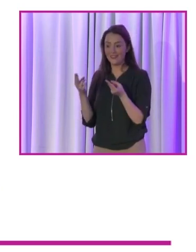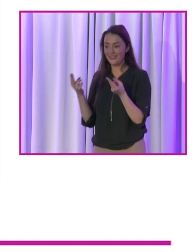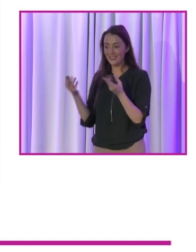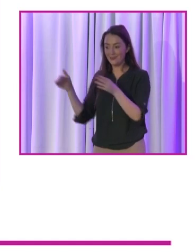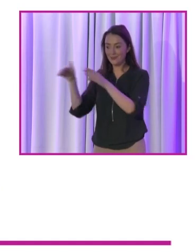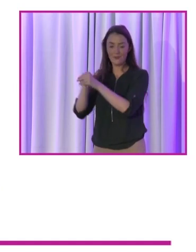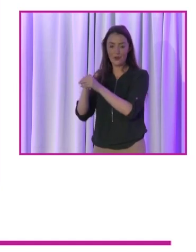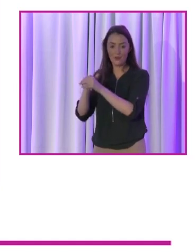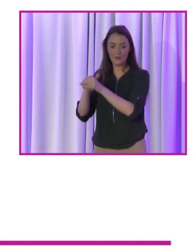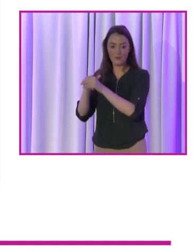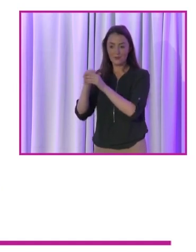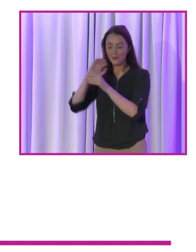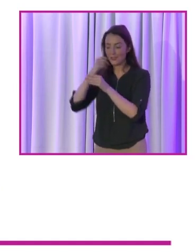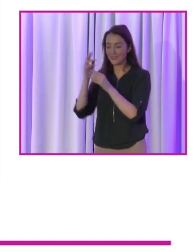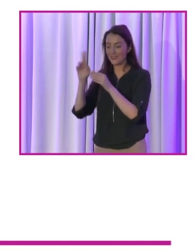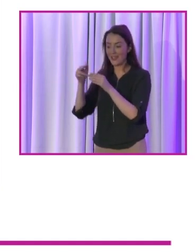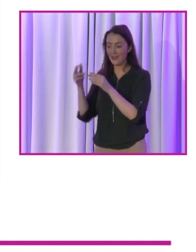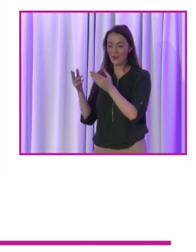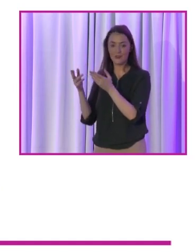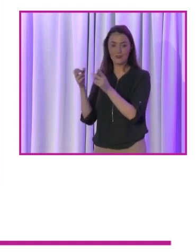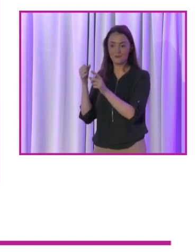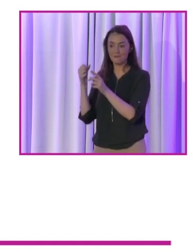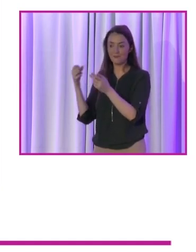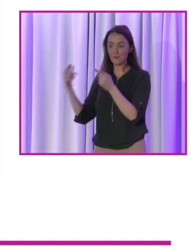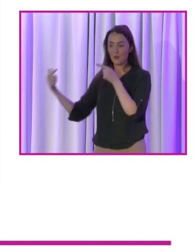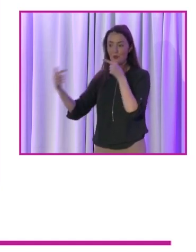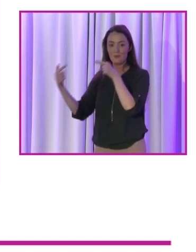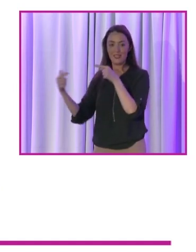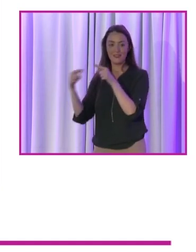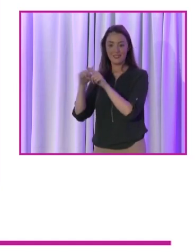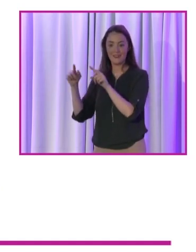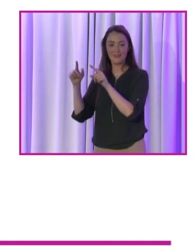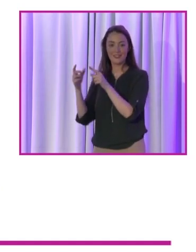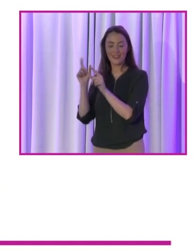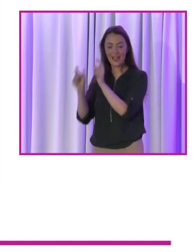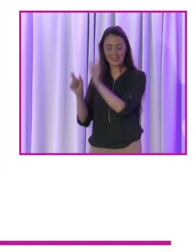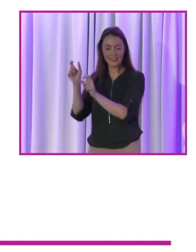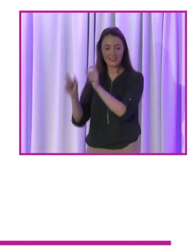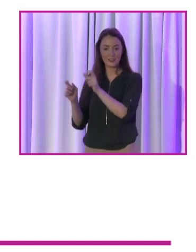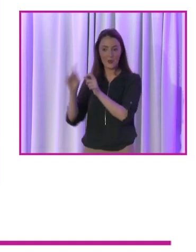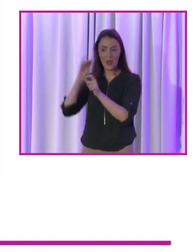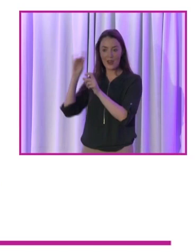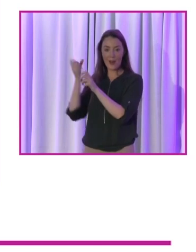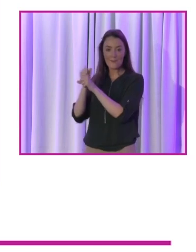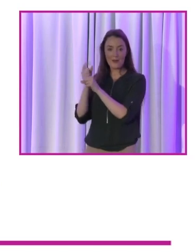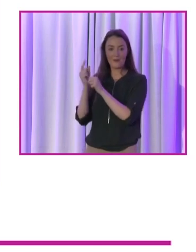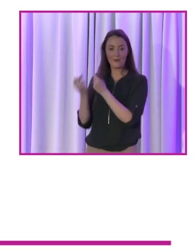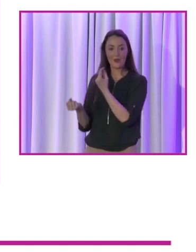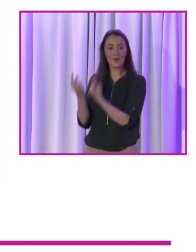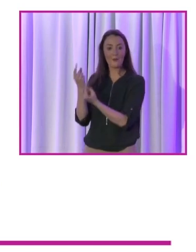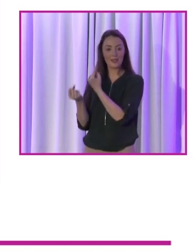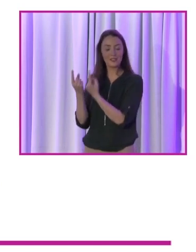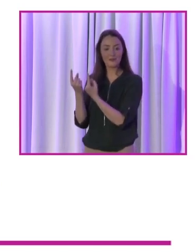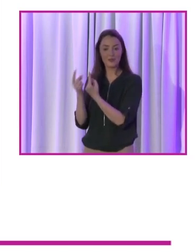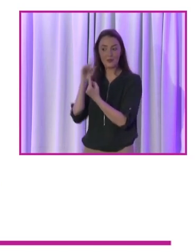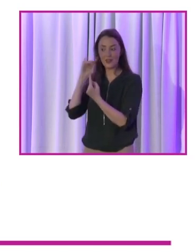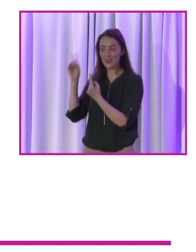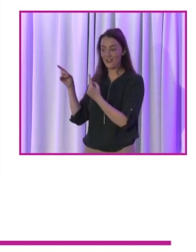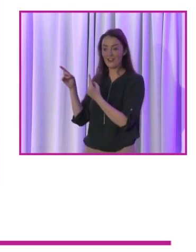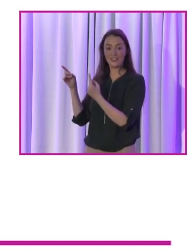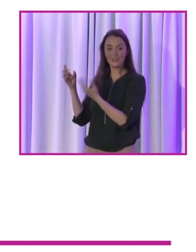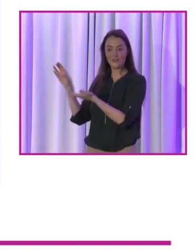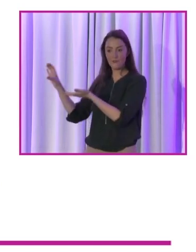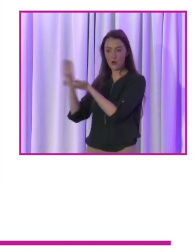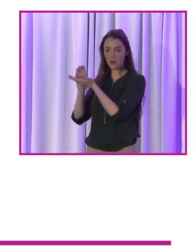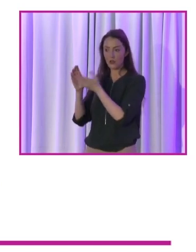candidates. When I heard about the Access to Elected Office Fund, I felt that I had found my light at the end of the tunnel